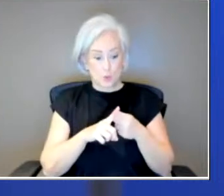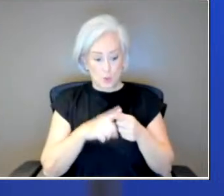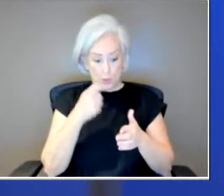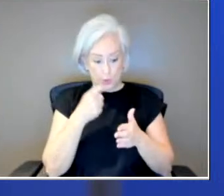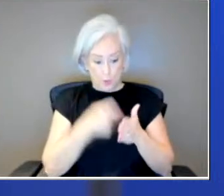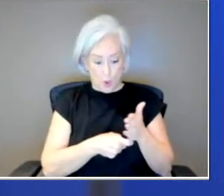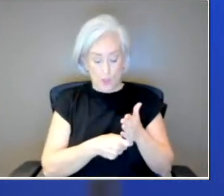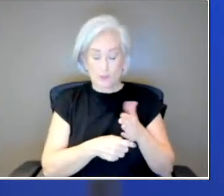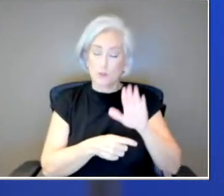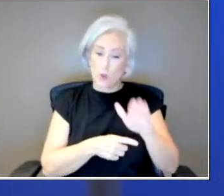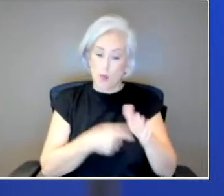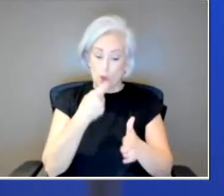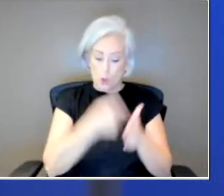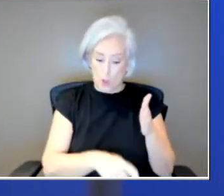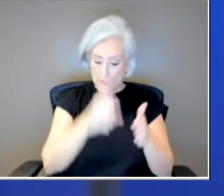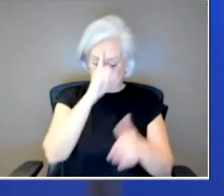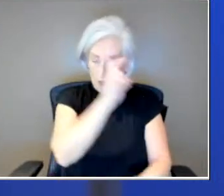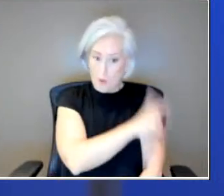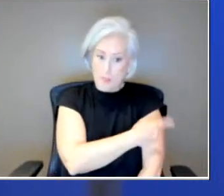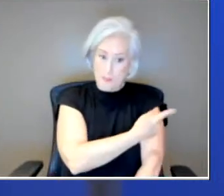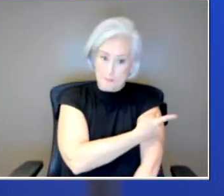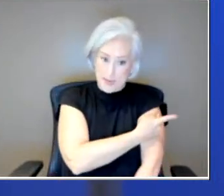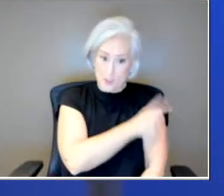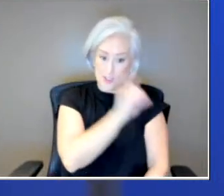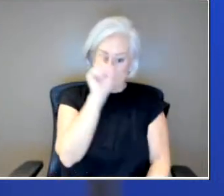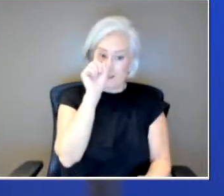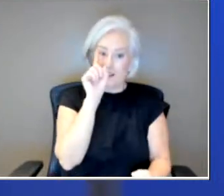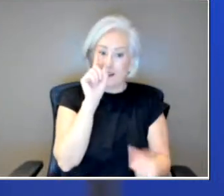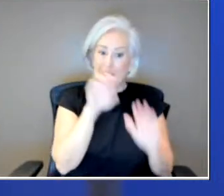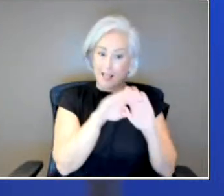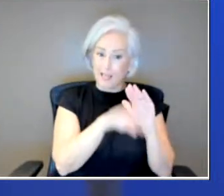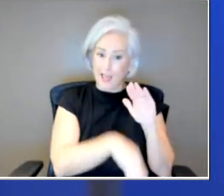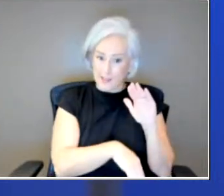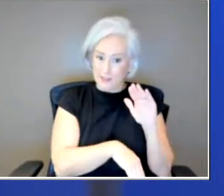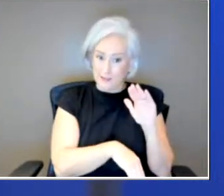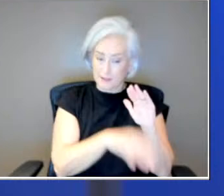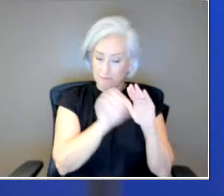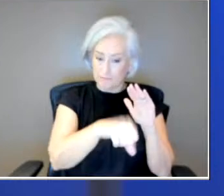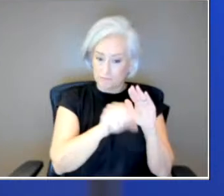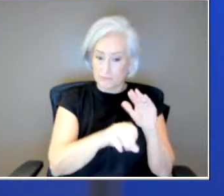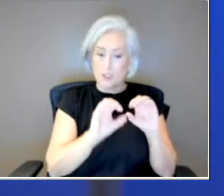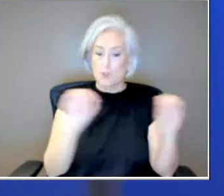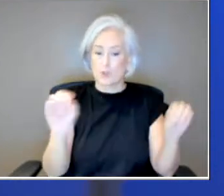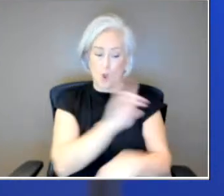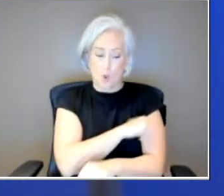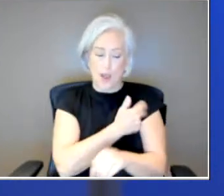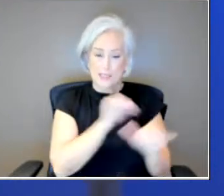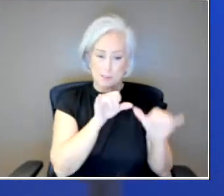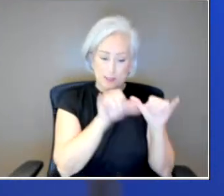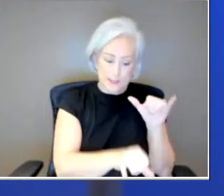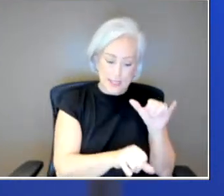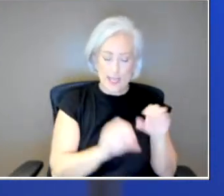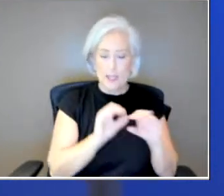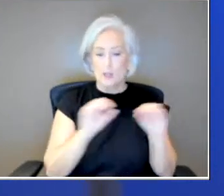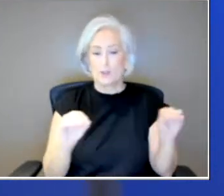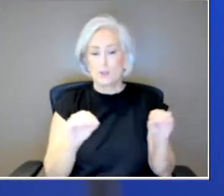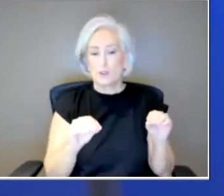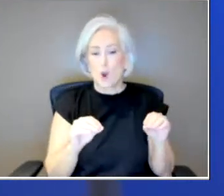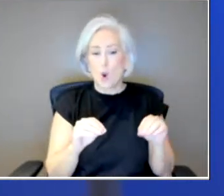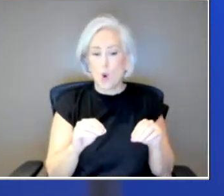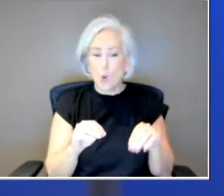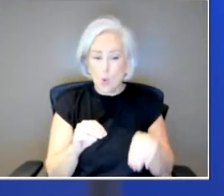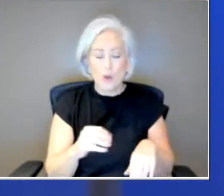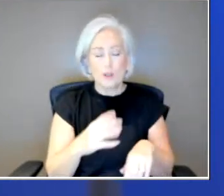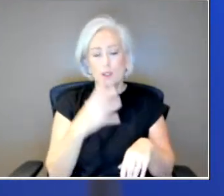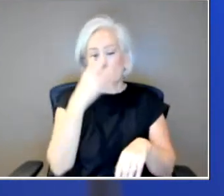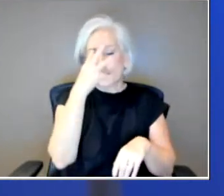Cost for the patient, it's probably significantly less than, just because there's no hospital stay, there's no anesthesia, there's no, big open surgeries or anything